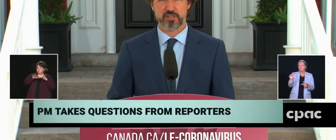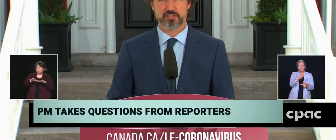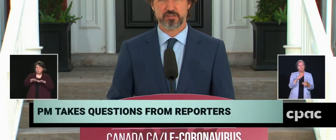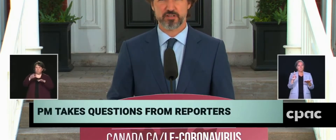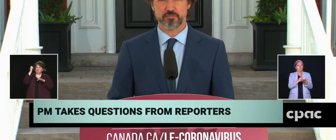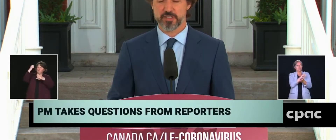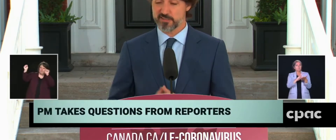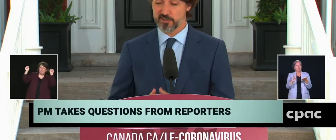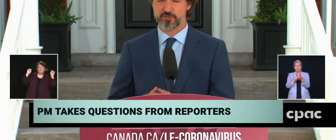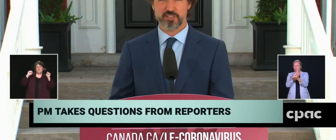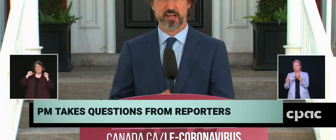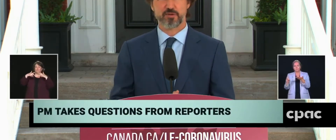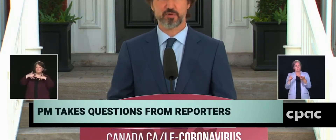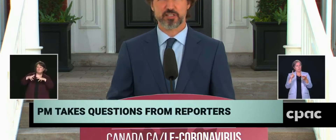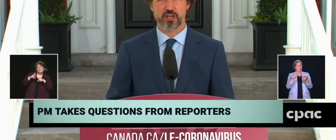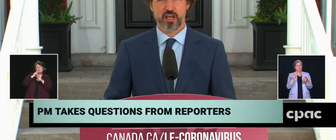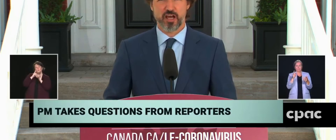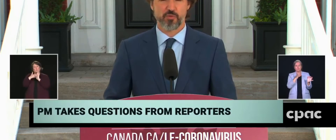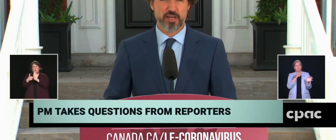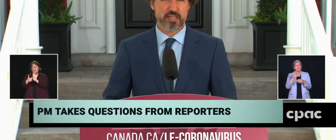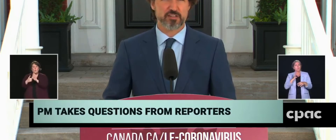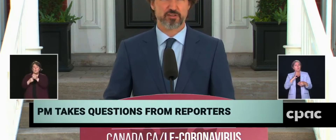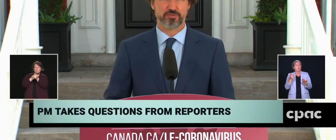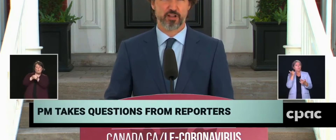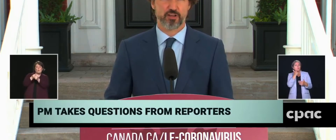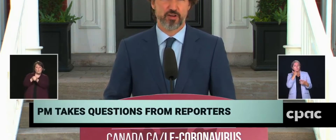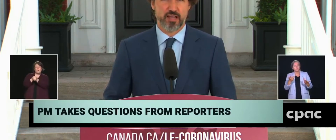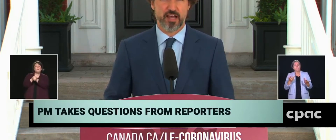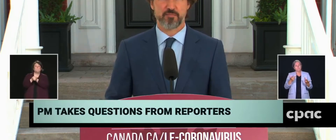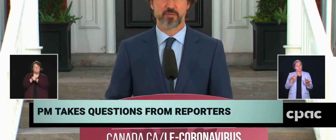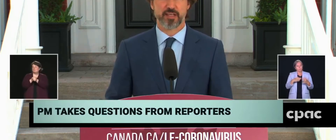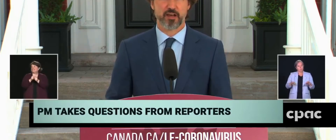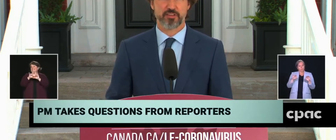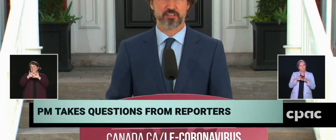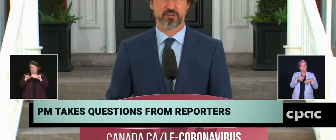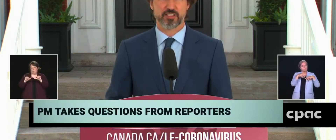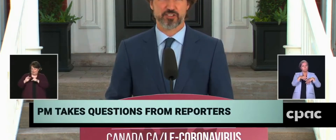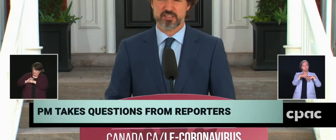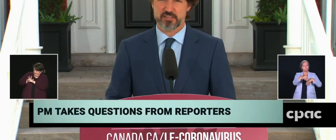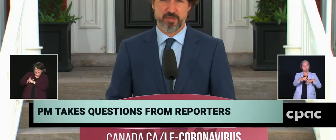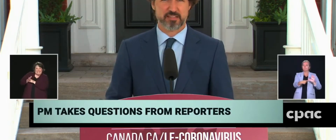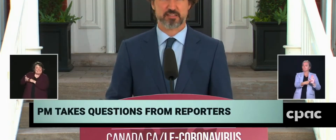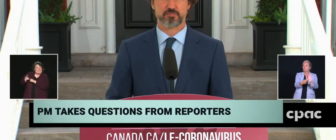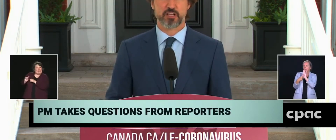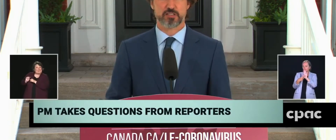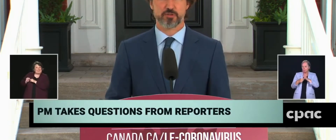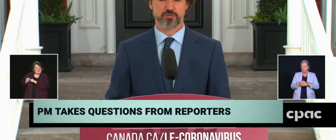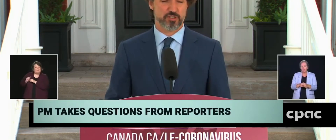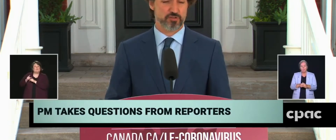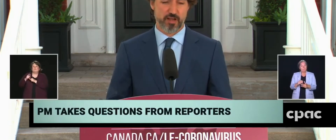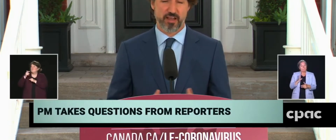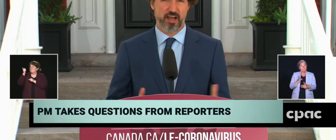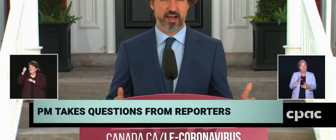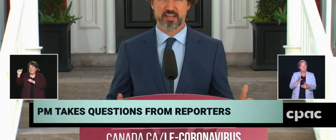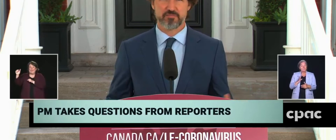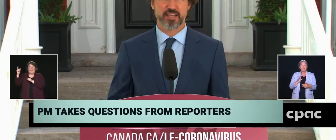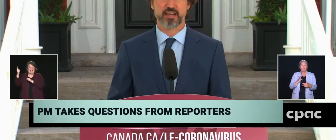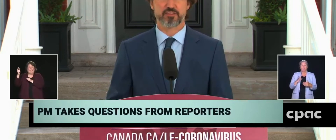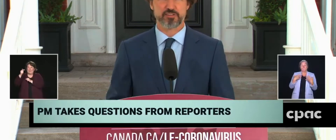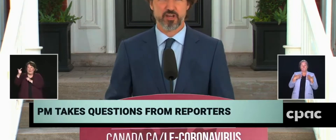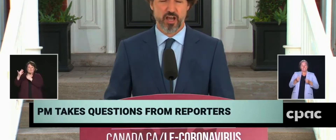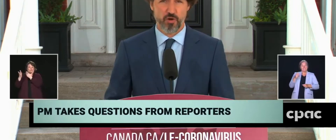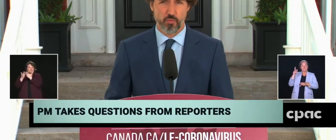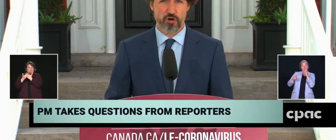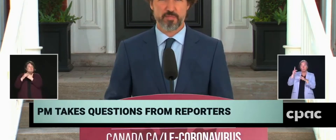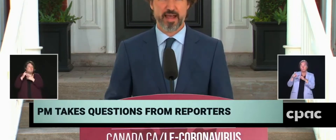sure their voice is heard, but it's also a time in which we need to follow public health instructions as best as possible, which is why I and